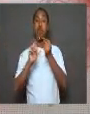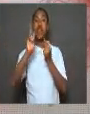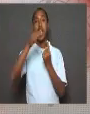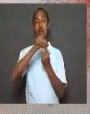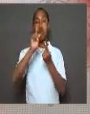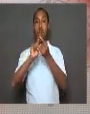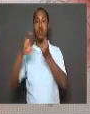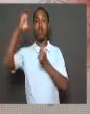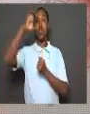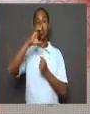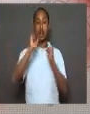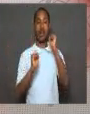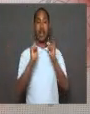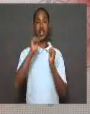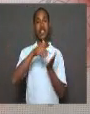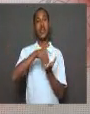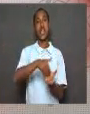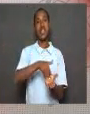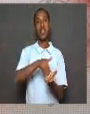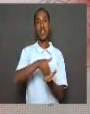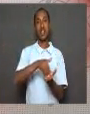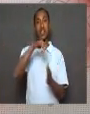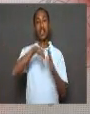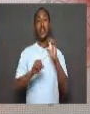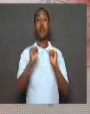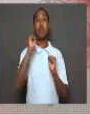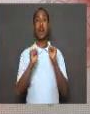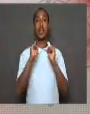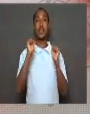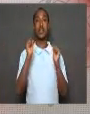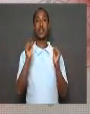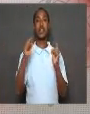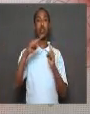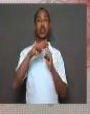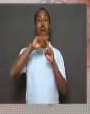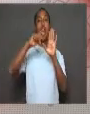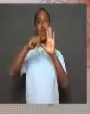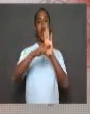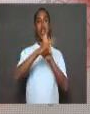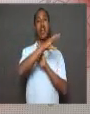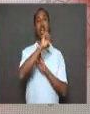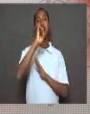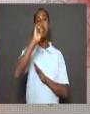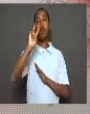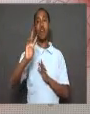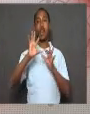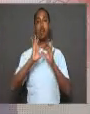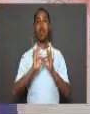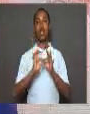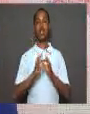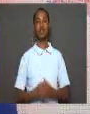forces are relatively weak in comparison to ionic and covalent